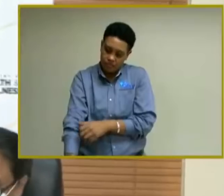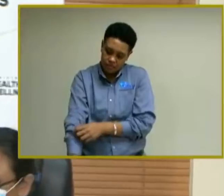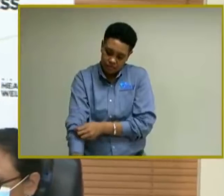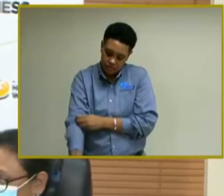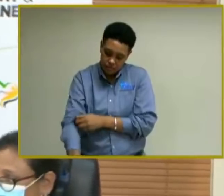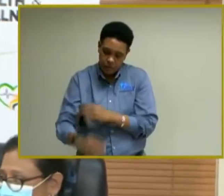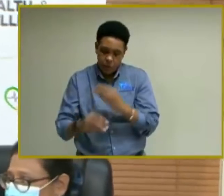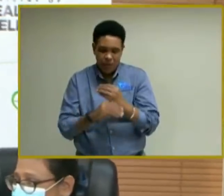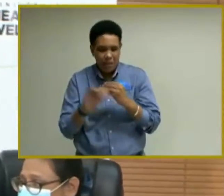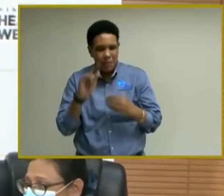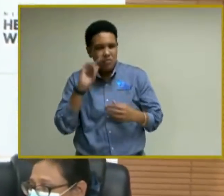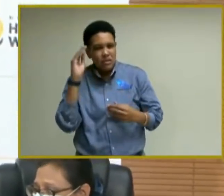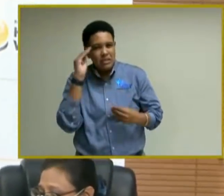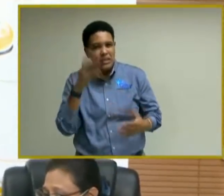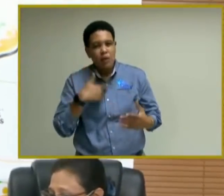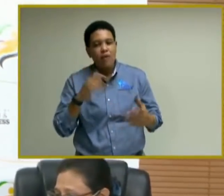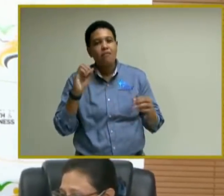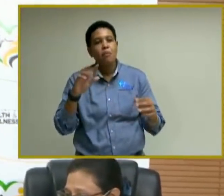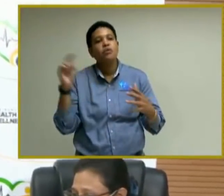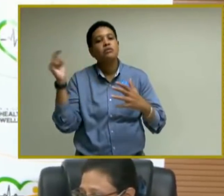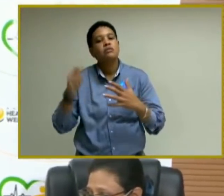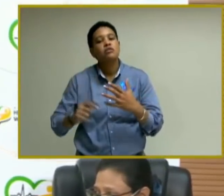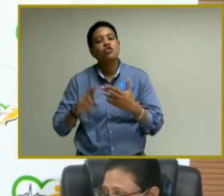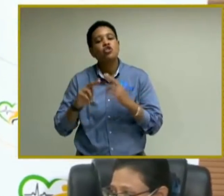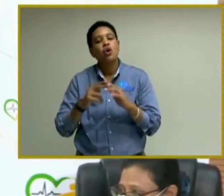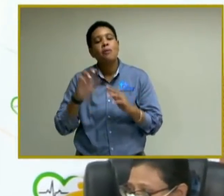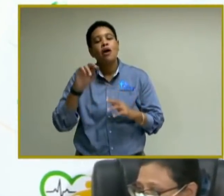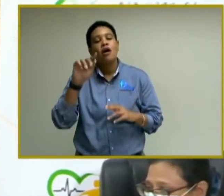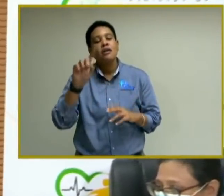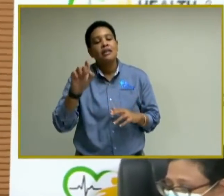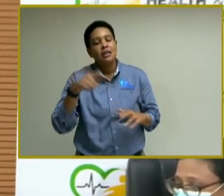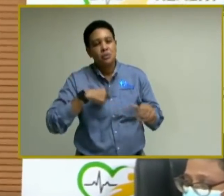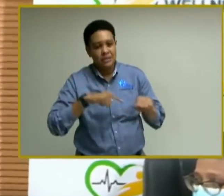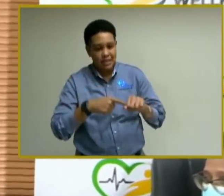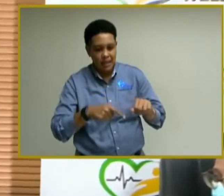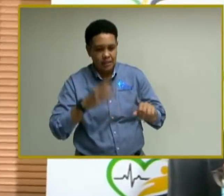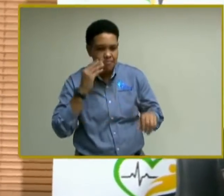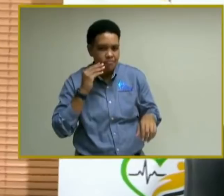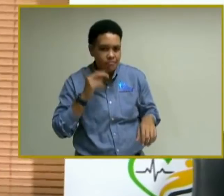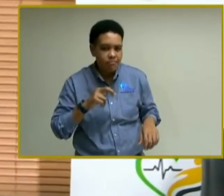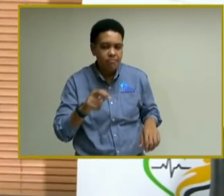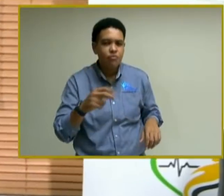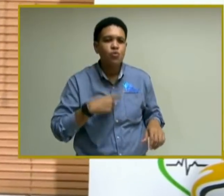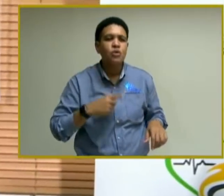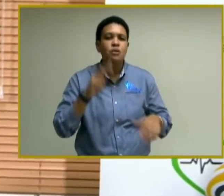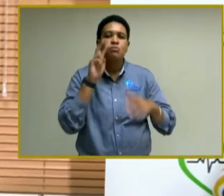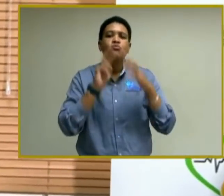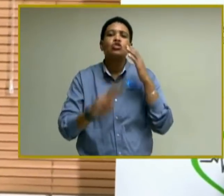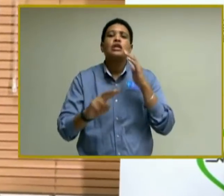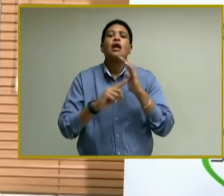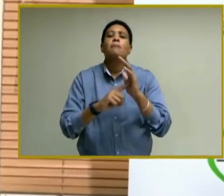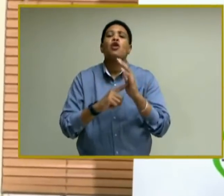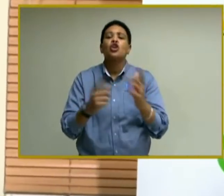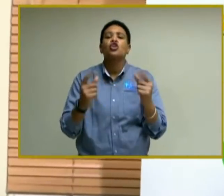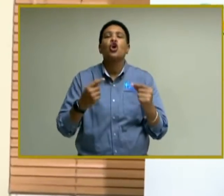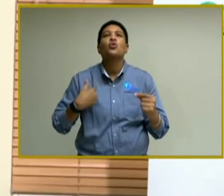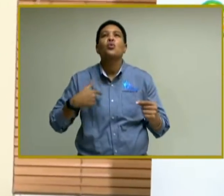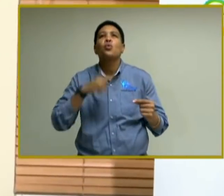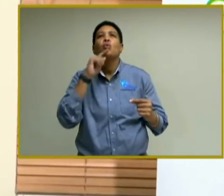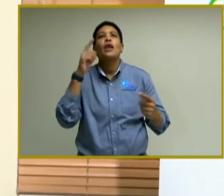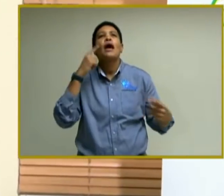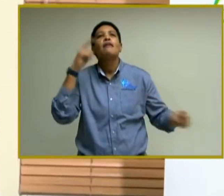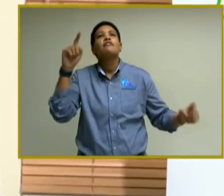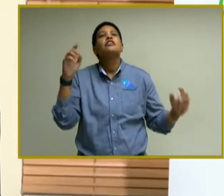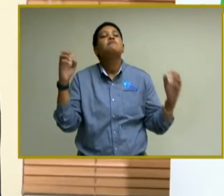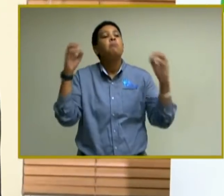we started on this journey, we had projected through a modeling done that we would have achieved